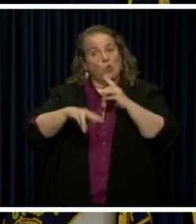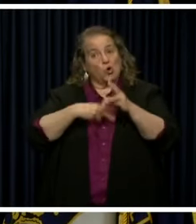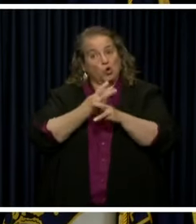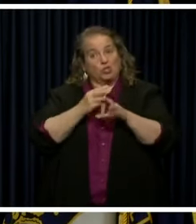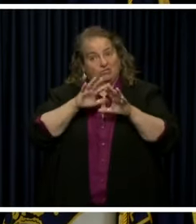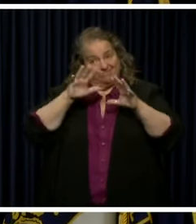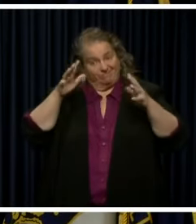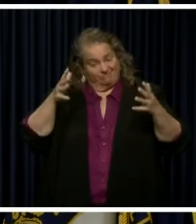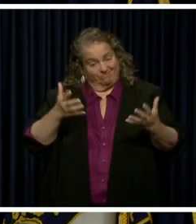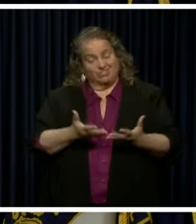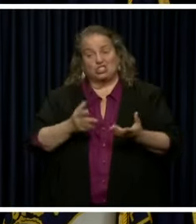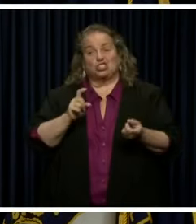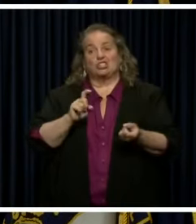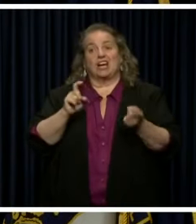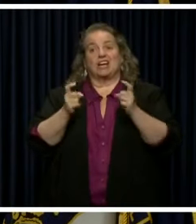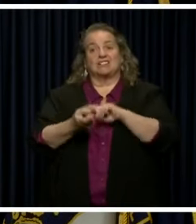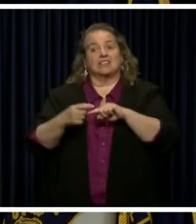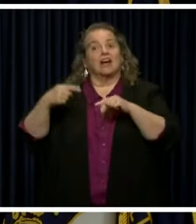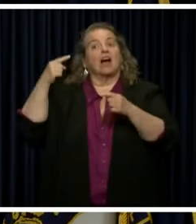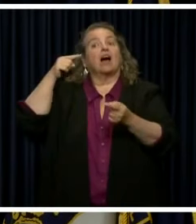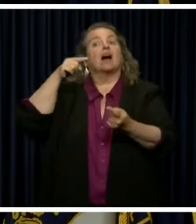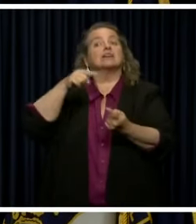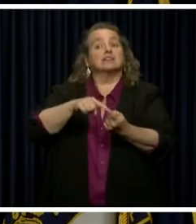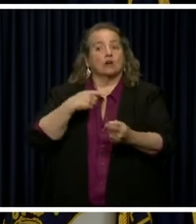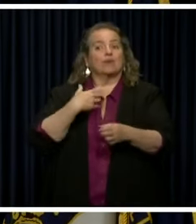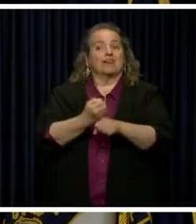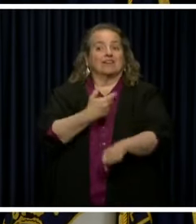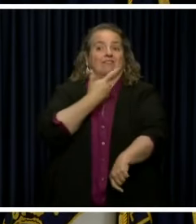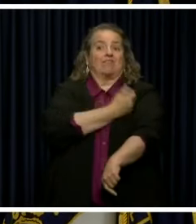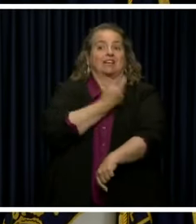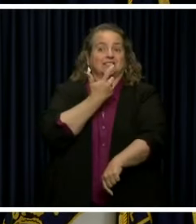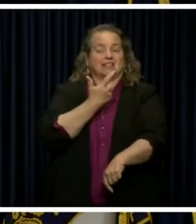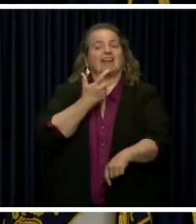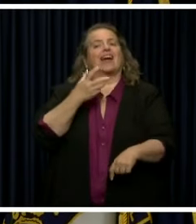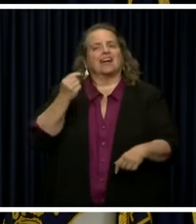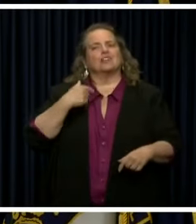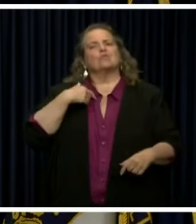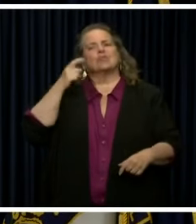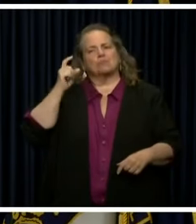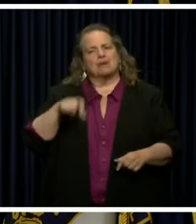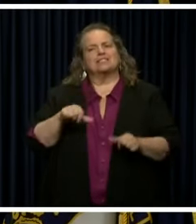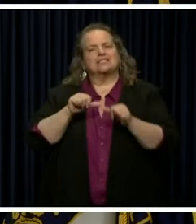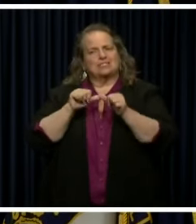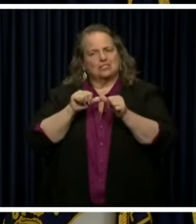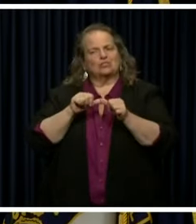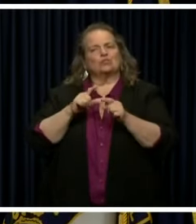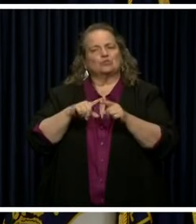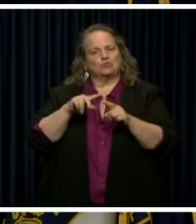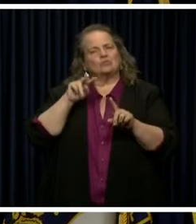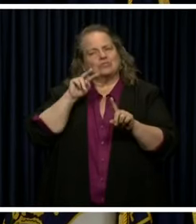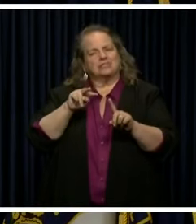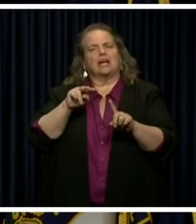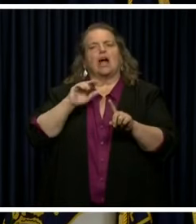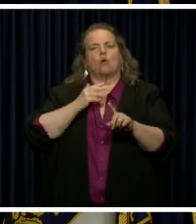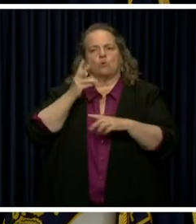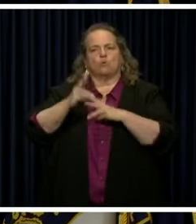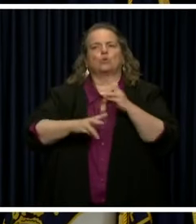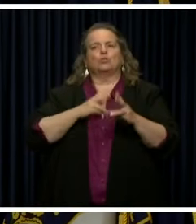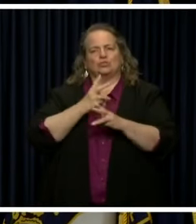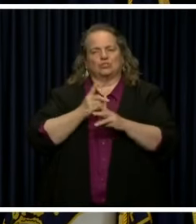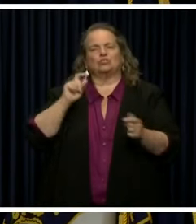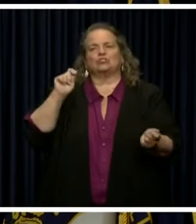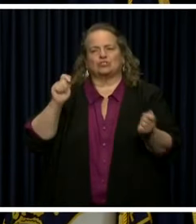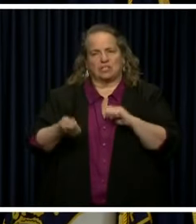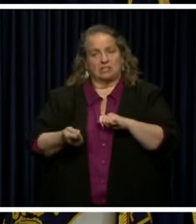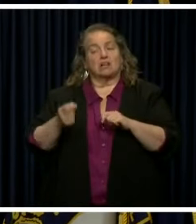vaccine, and that we've got to continue to treat it as change, to protect one another, to do what it takes, and to